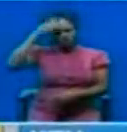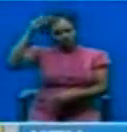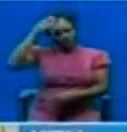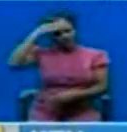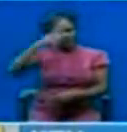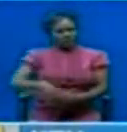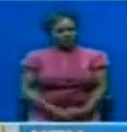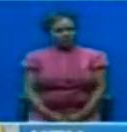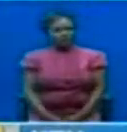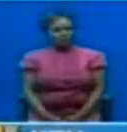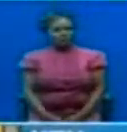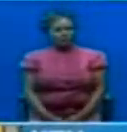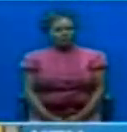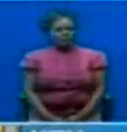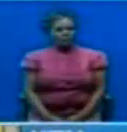Fred.